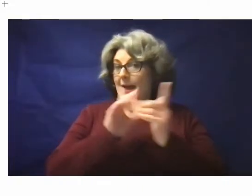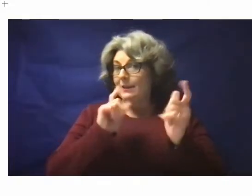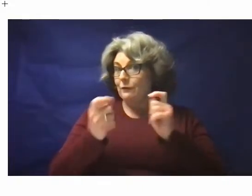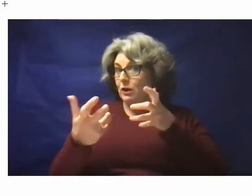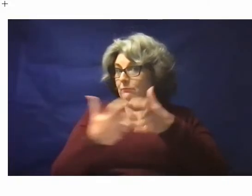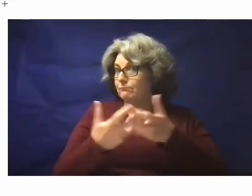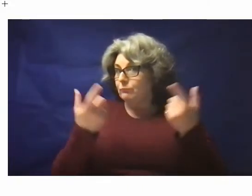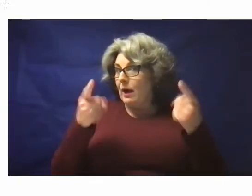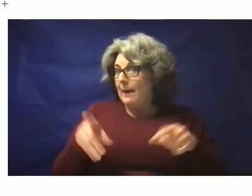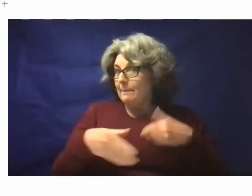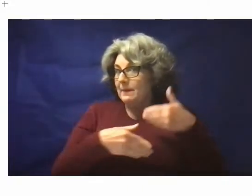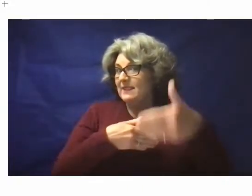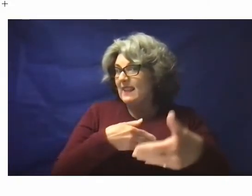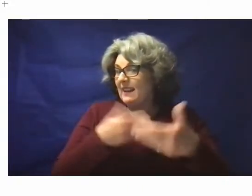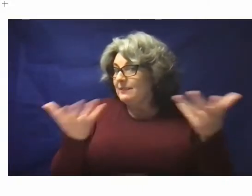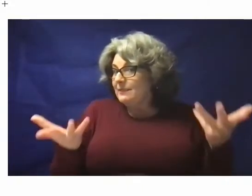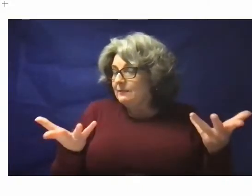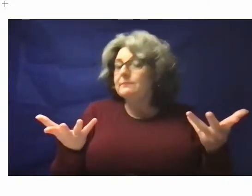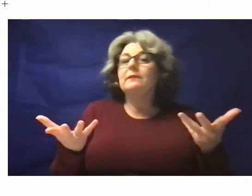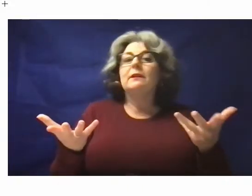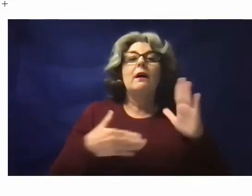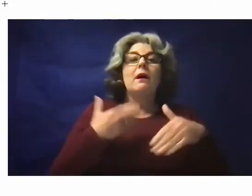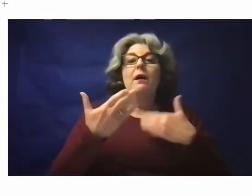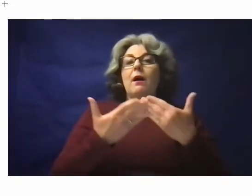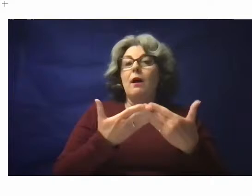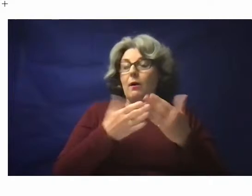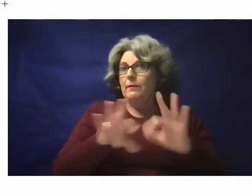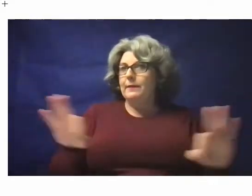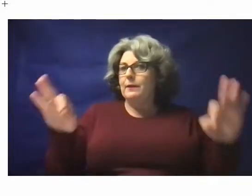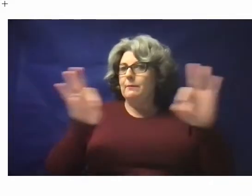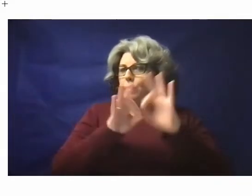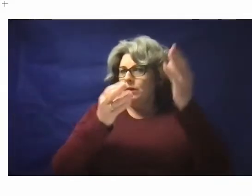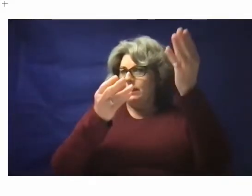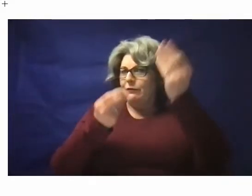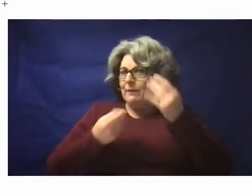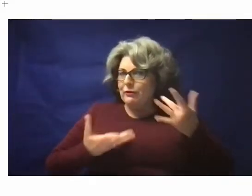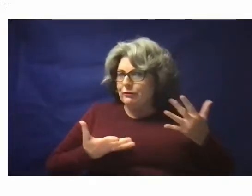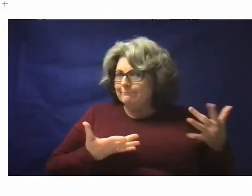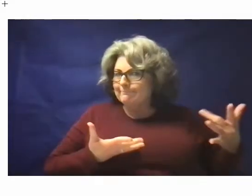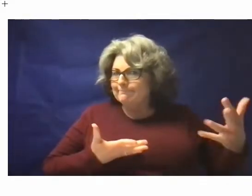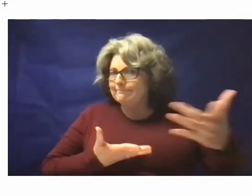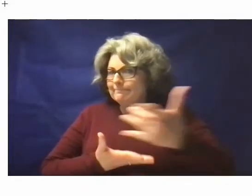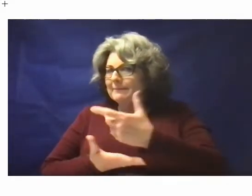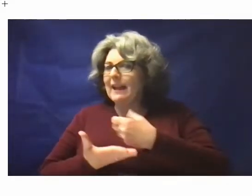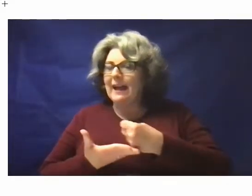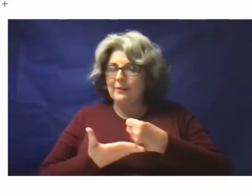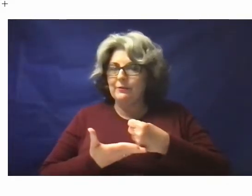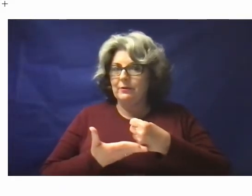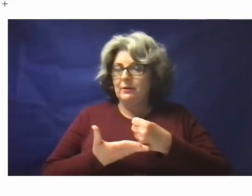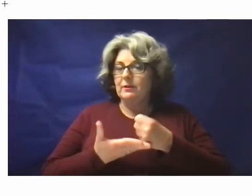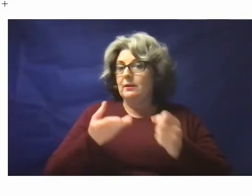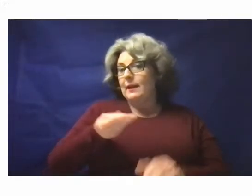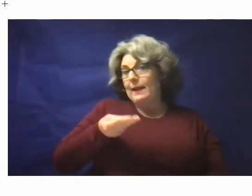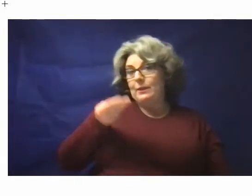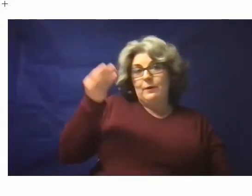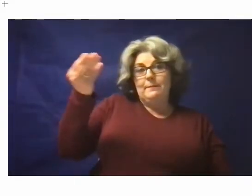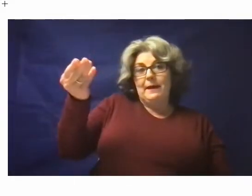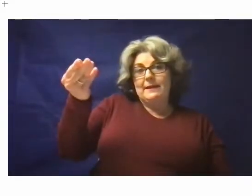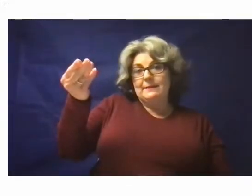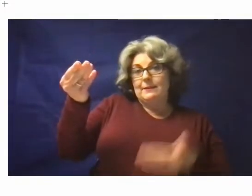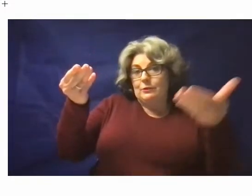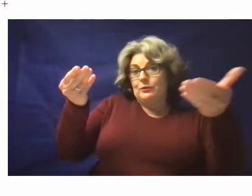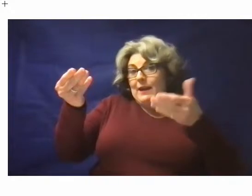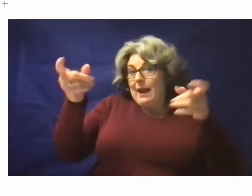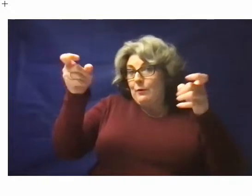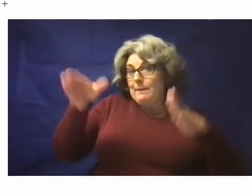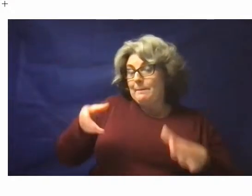we gather all the relevant information from you. and we pass that information along to the hiring manager